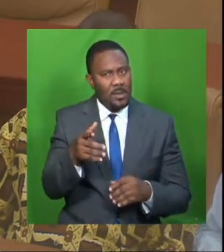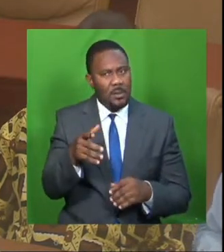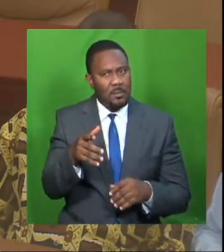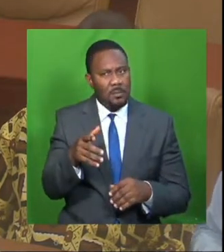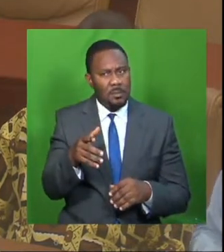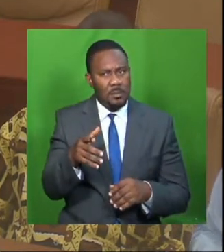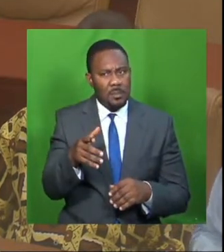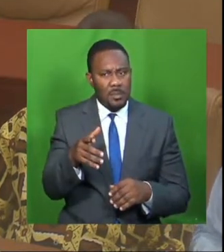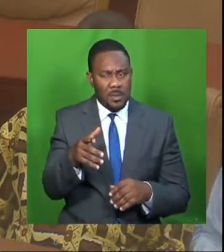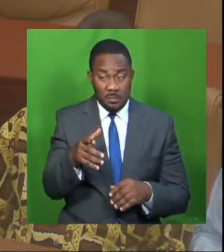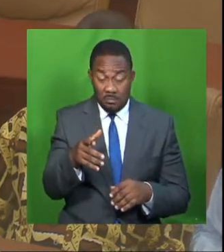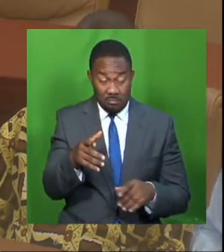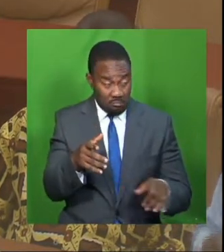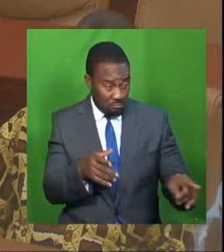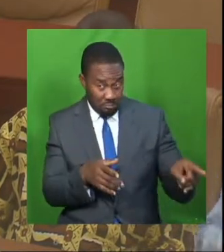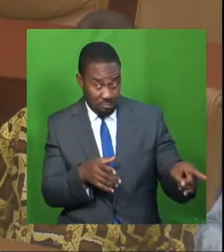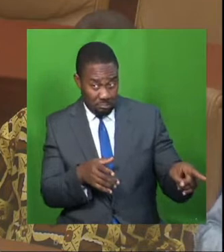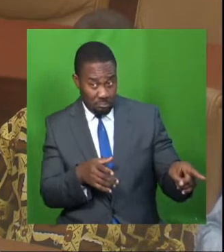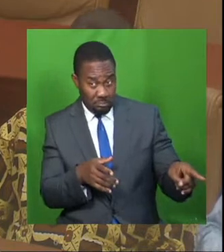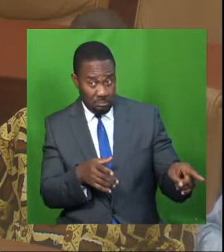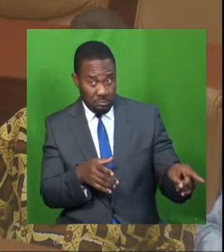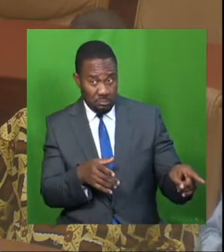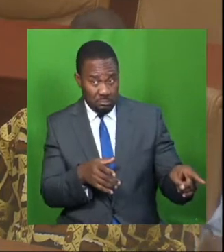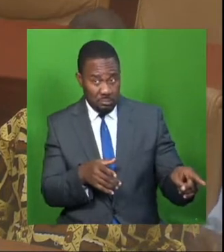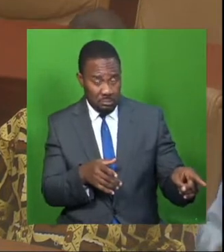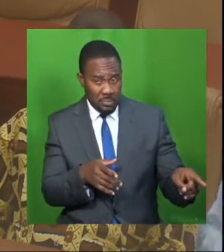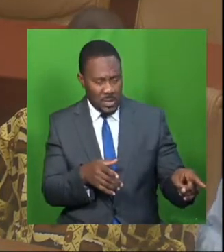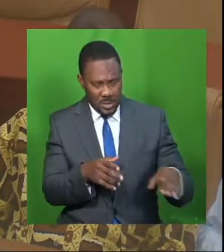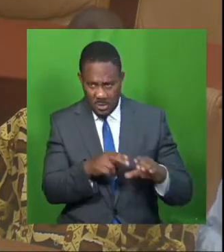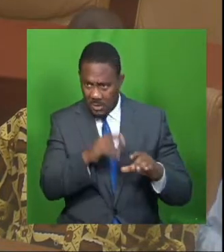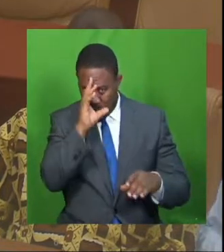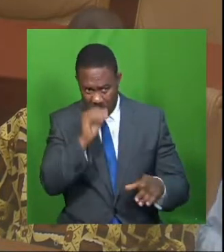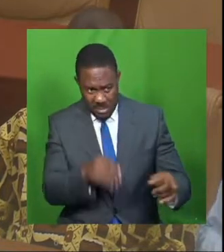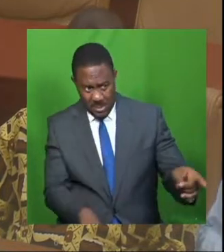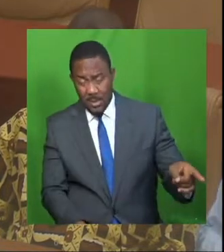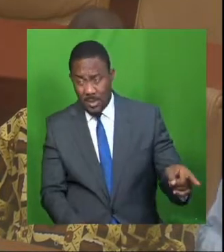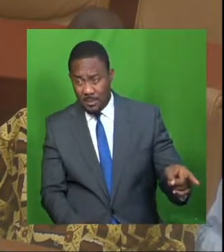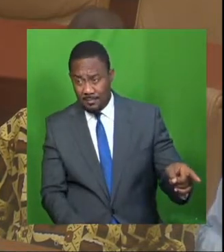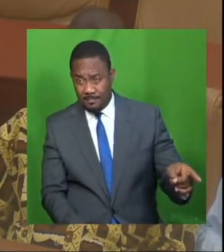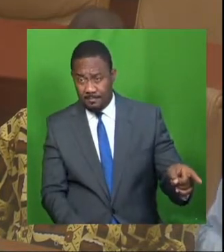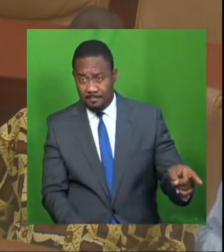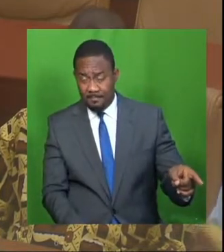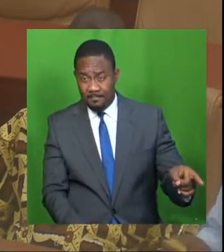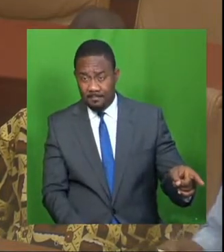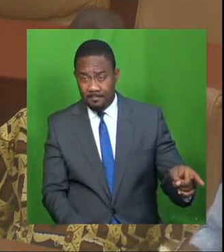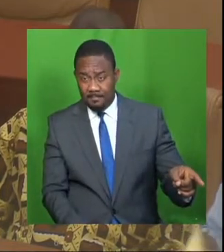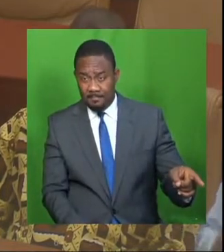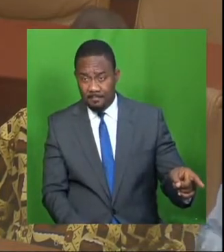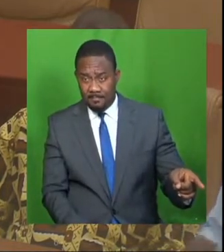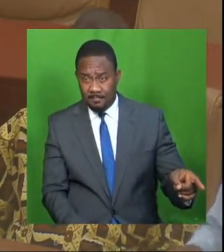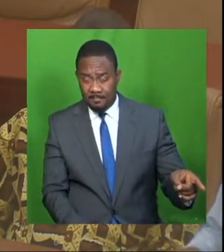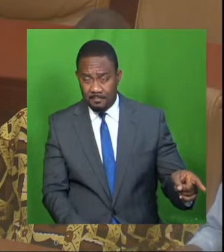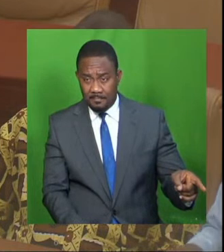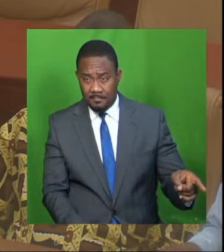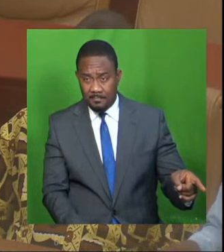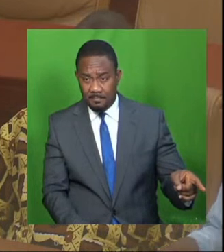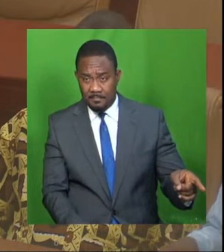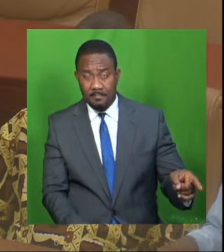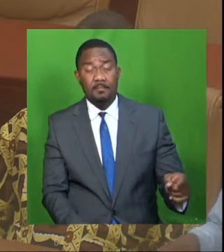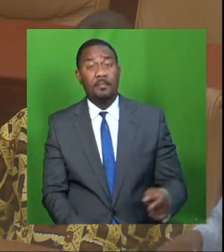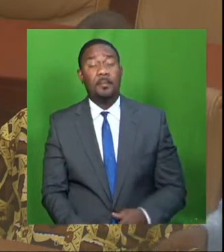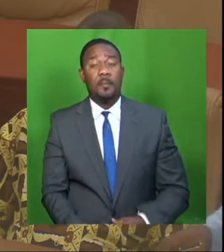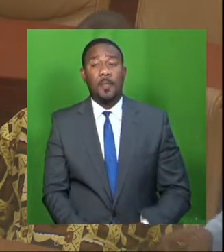Speaker, you took me there. And the whole worldwide, all the 191 countries in the world, said we should not